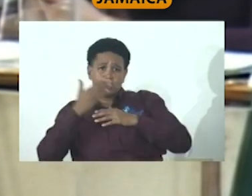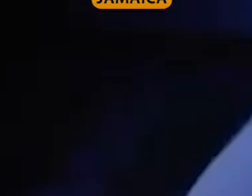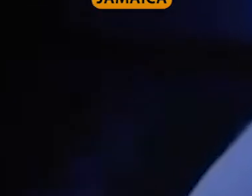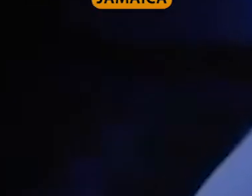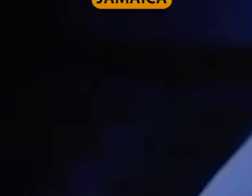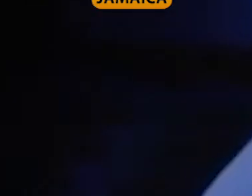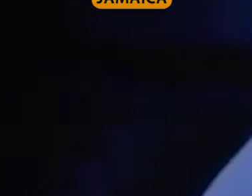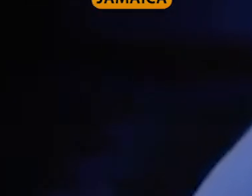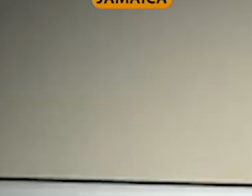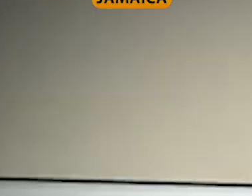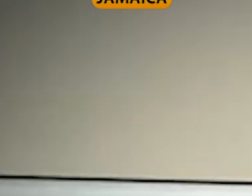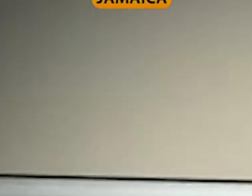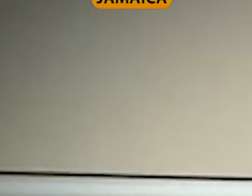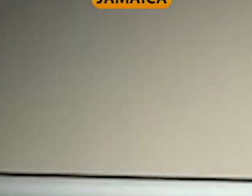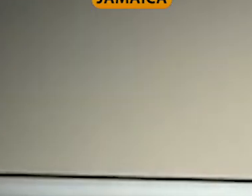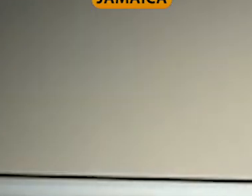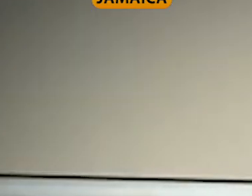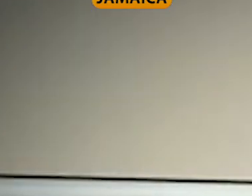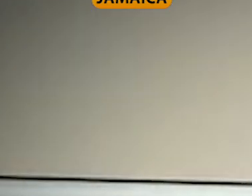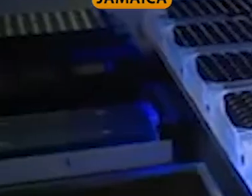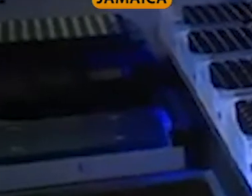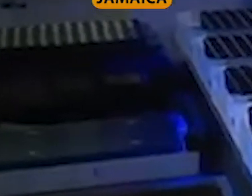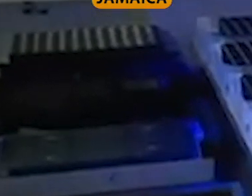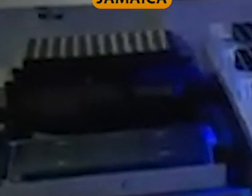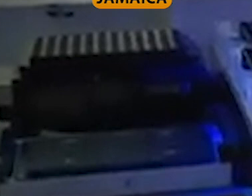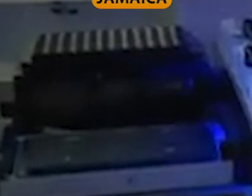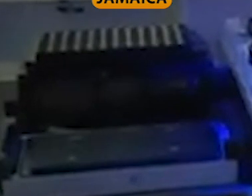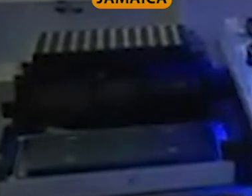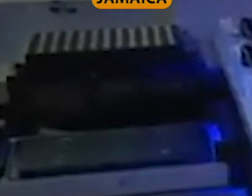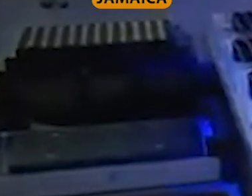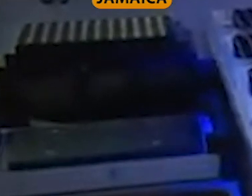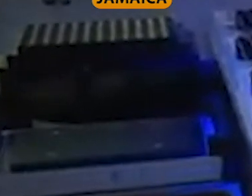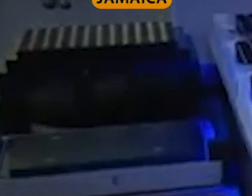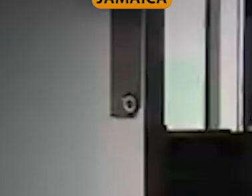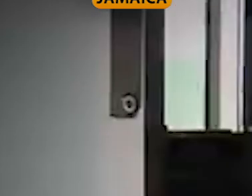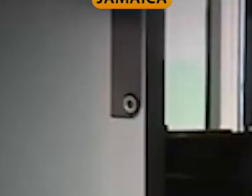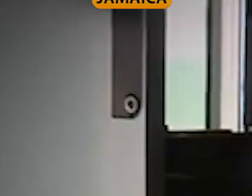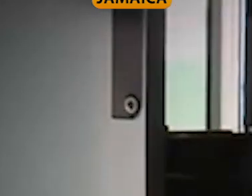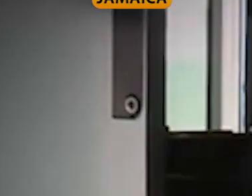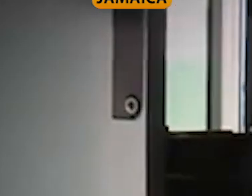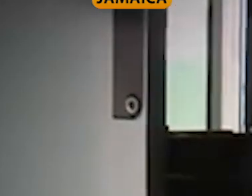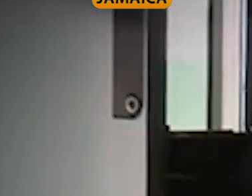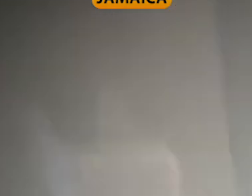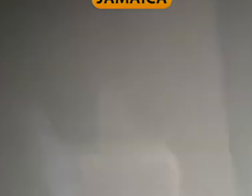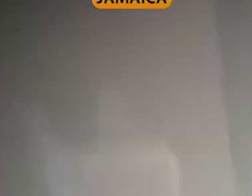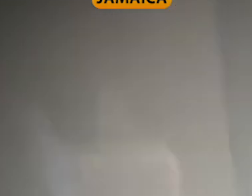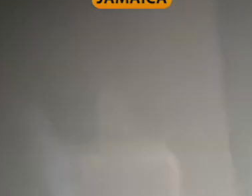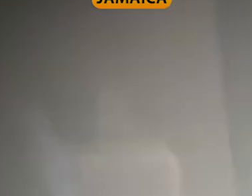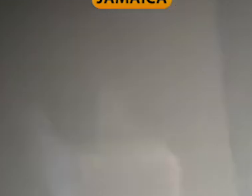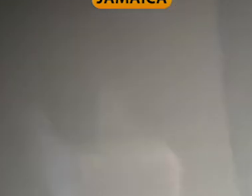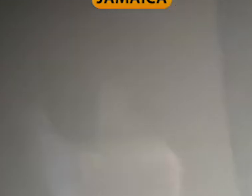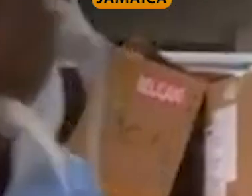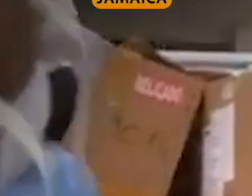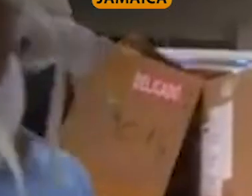cost. The Health Ministry says the second phase will be continuous based on the need for re-vaccination and